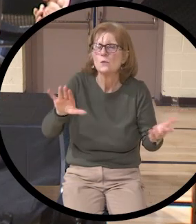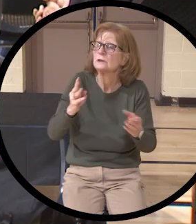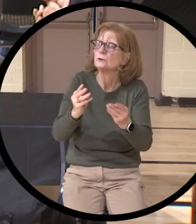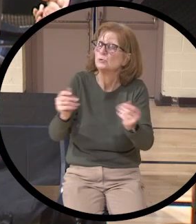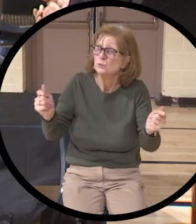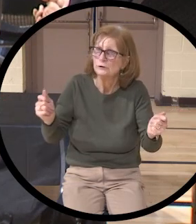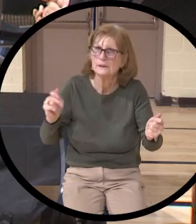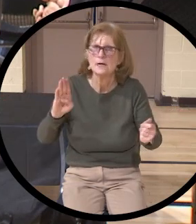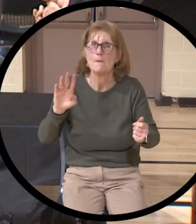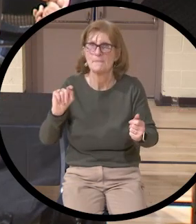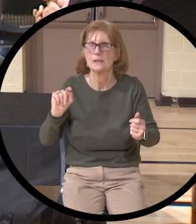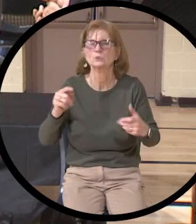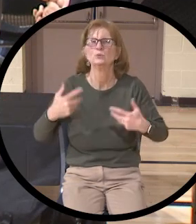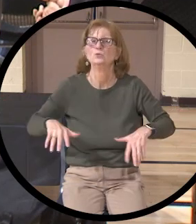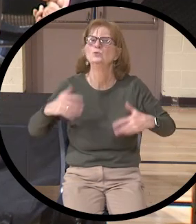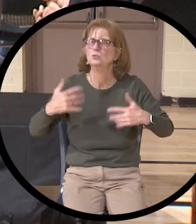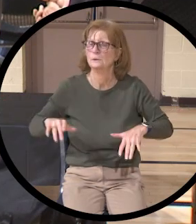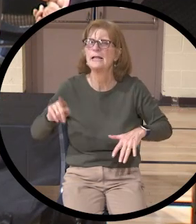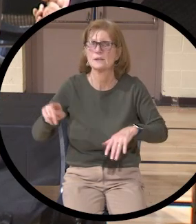is, but it's going to be very hard